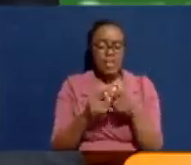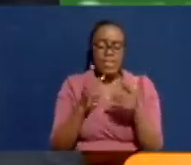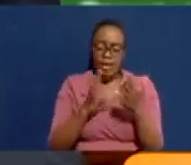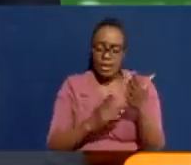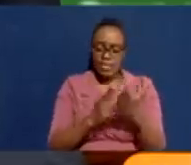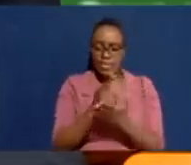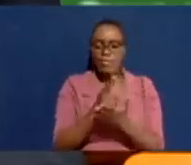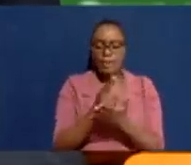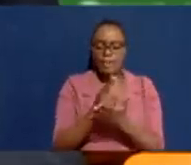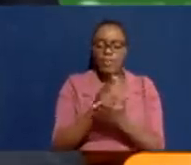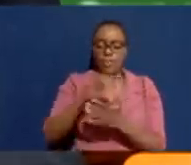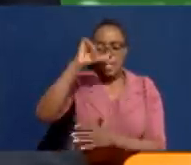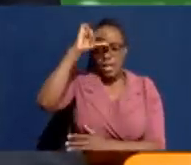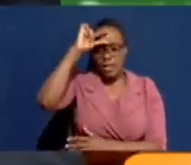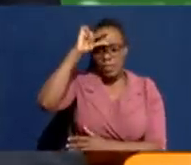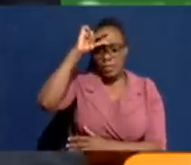legitimacy of the state